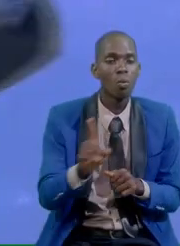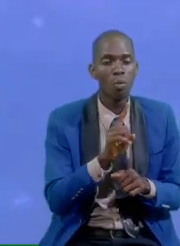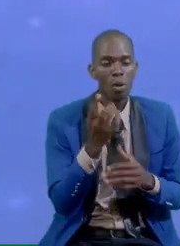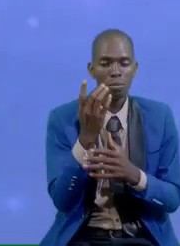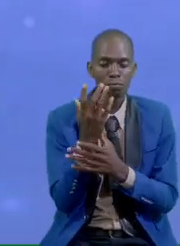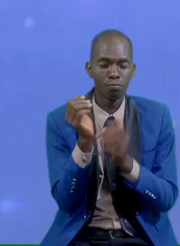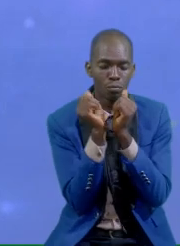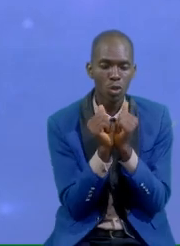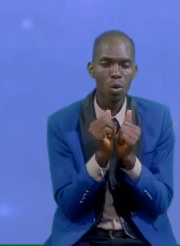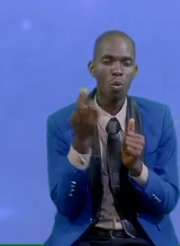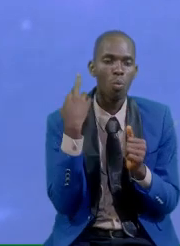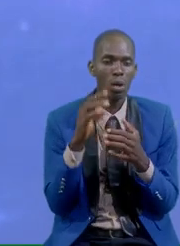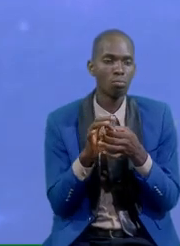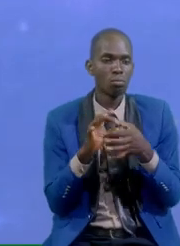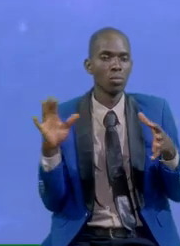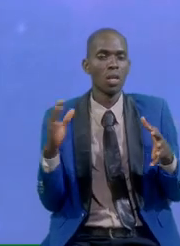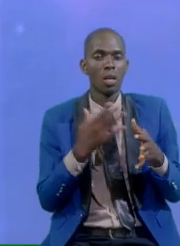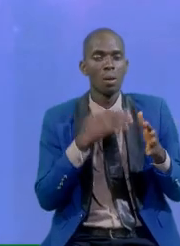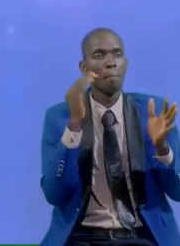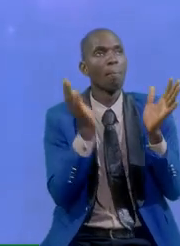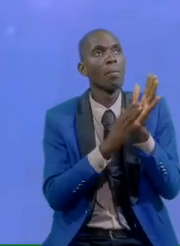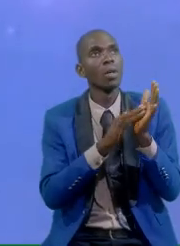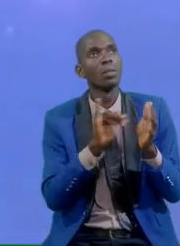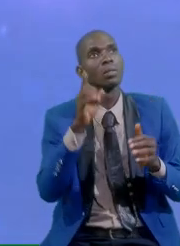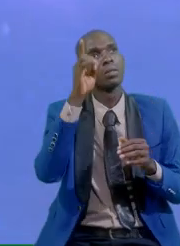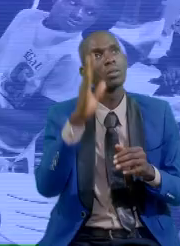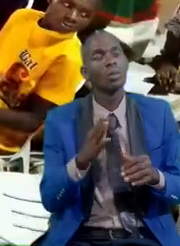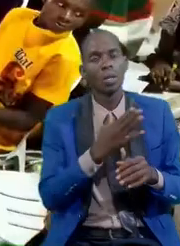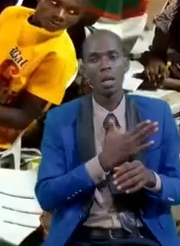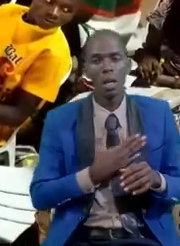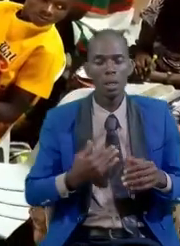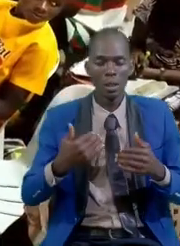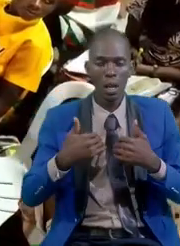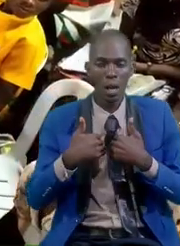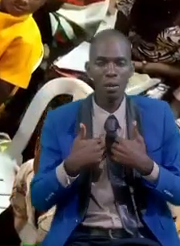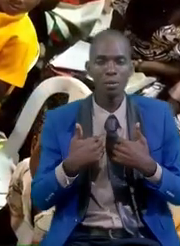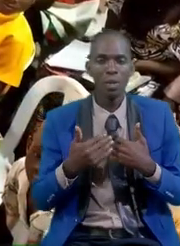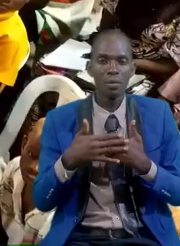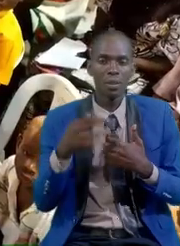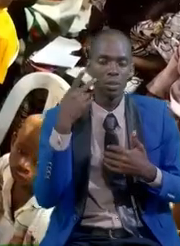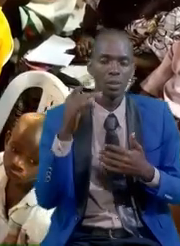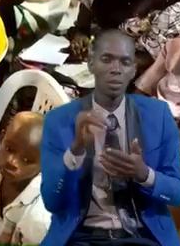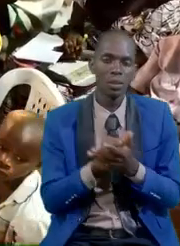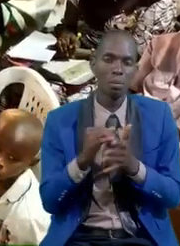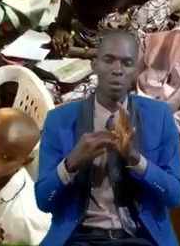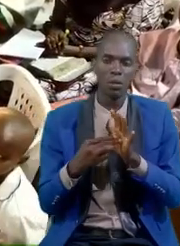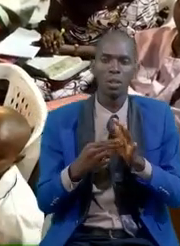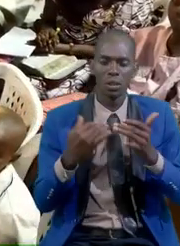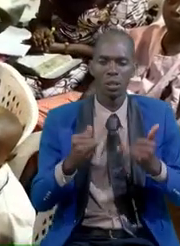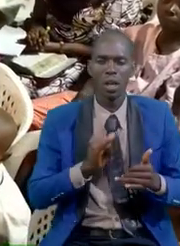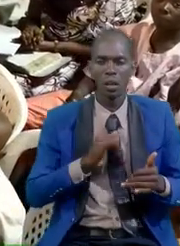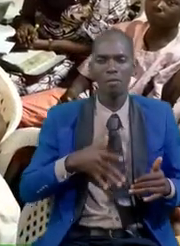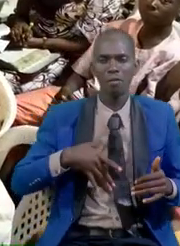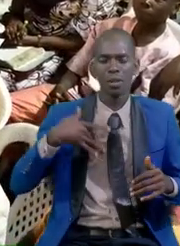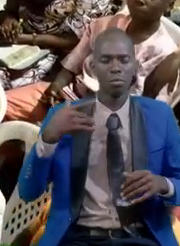I'm praising God. While I'm seeing that manifestation is taking place, I'm feeling strength in my backbone. I'm